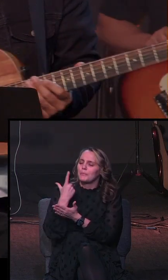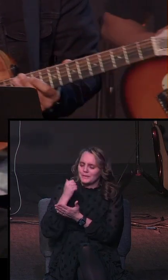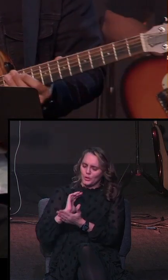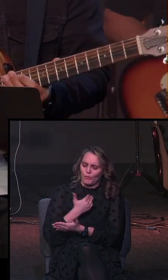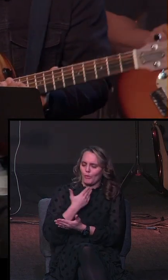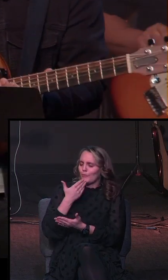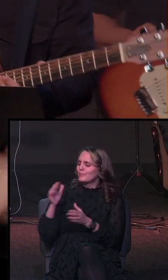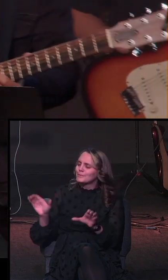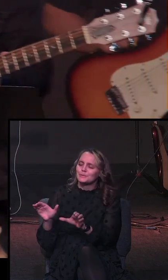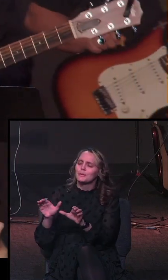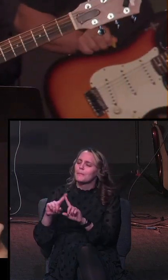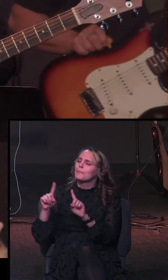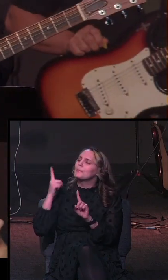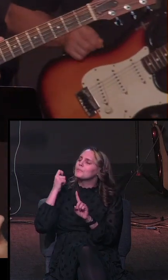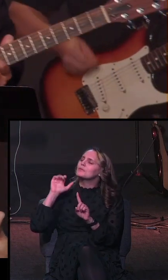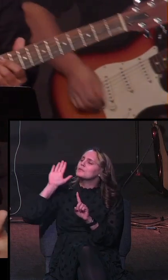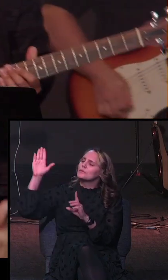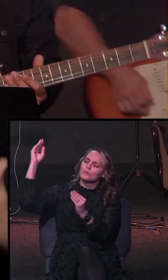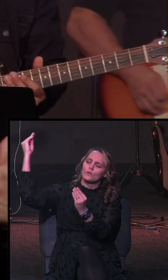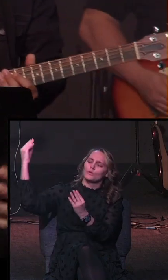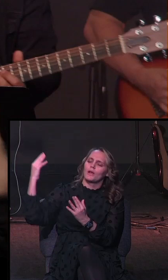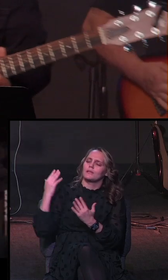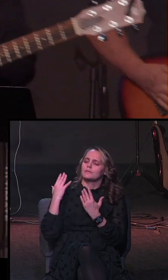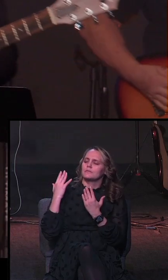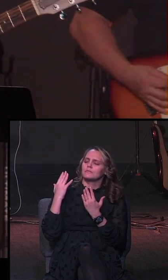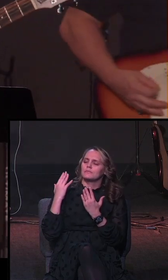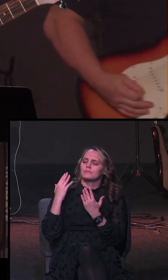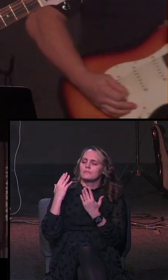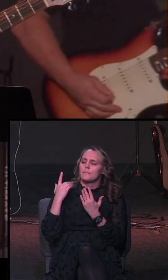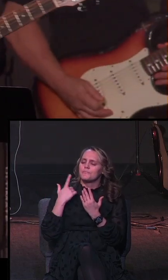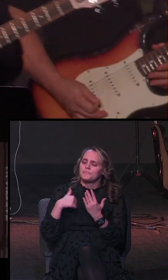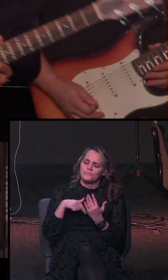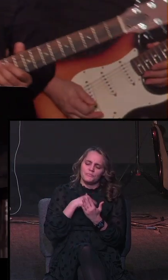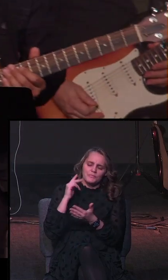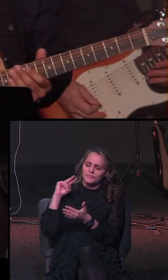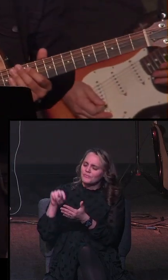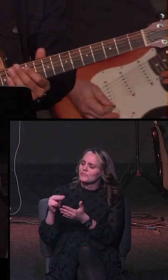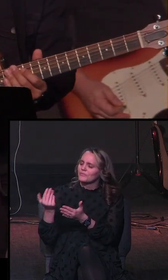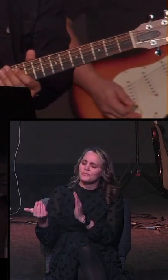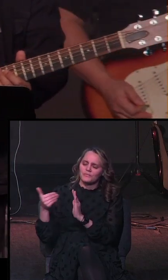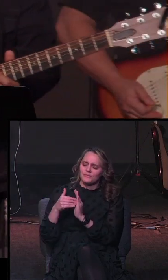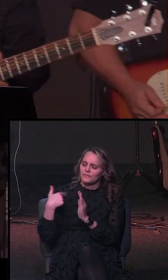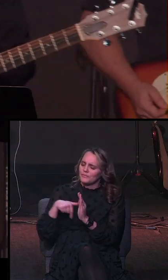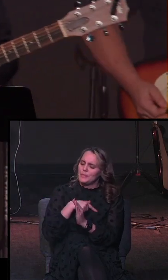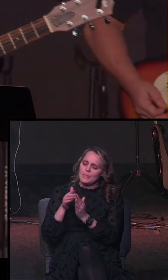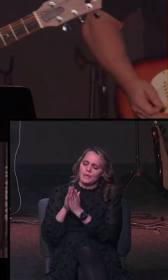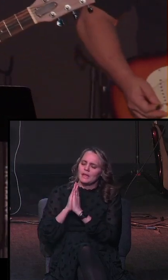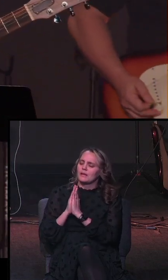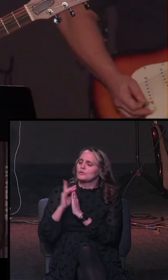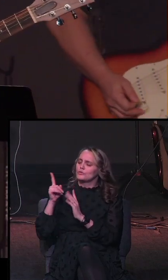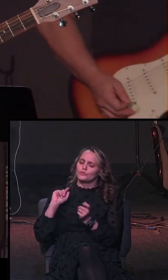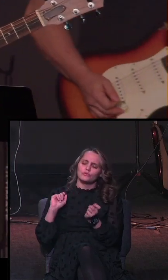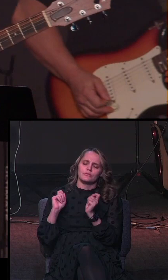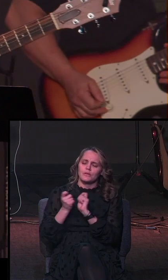good deeds, but because of your grace to us. We look to that again. We ask you to change us, God. Would you allow us to behold you in